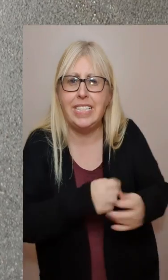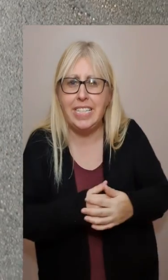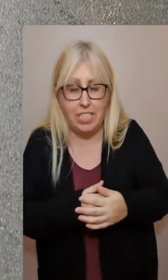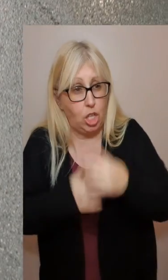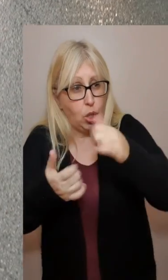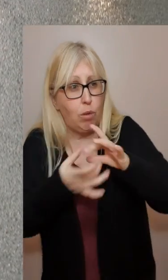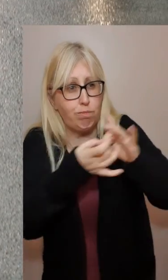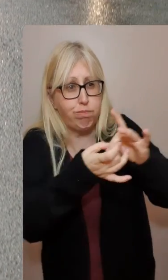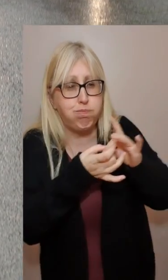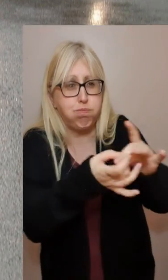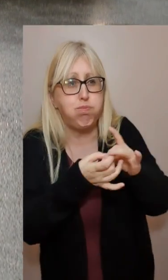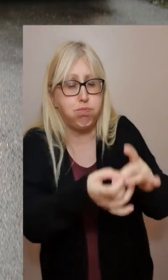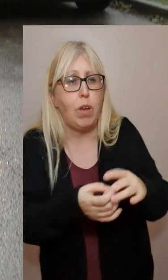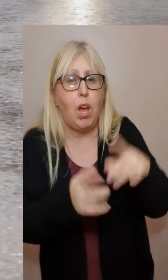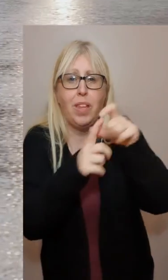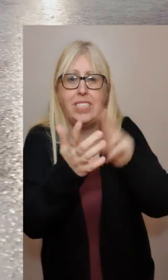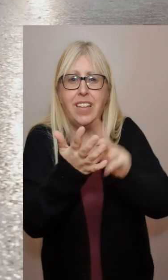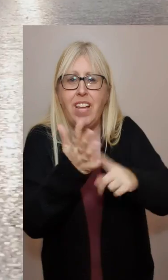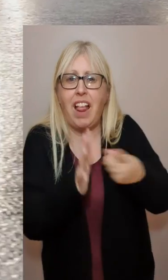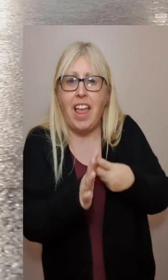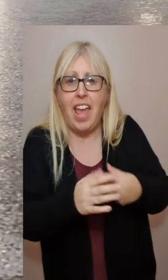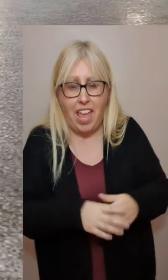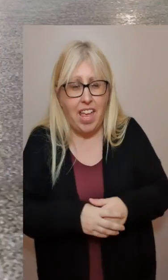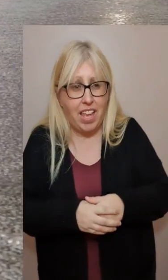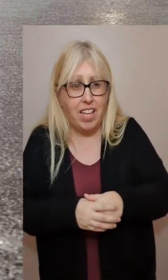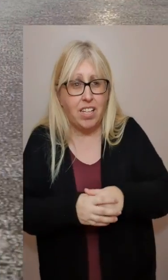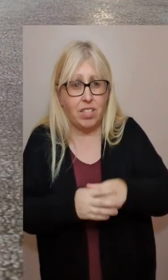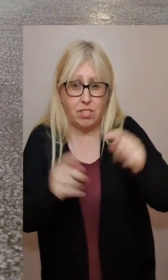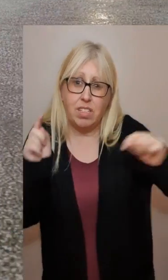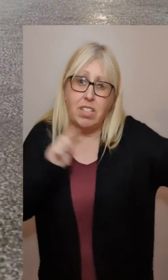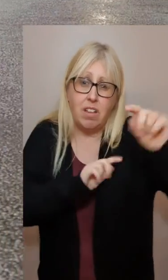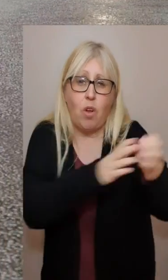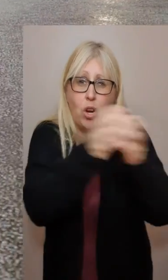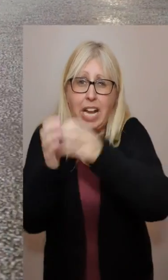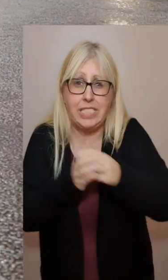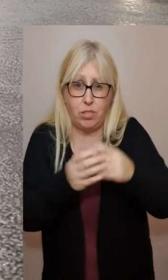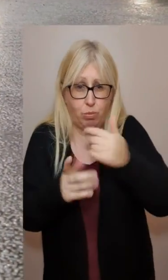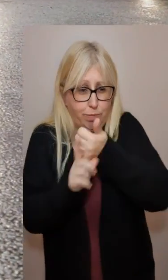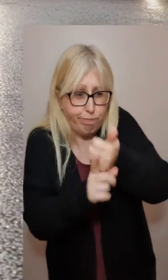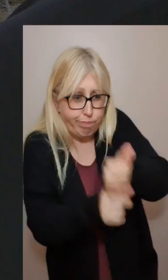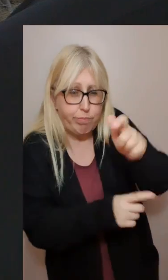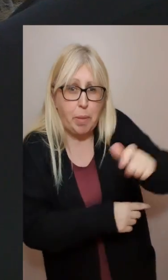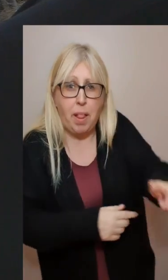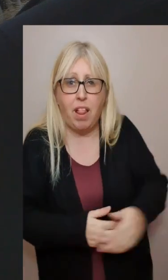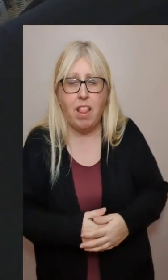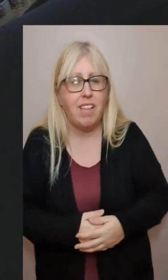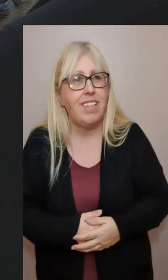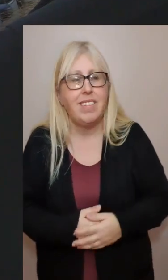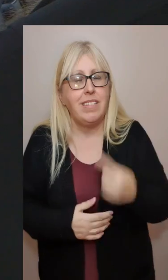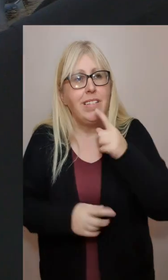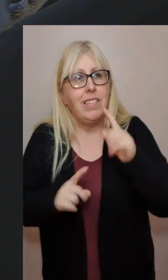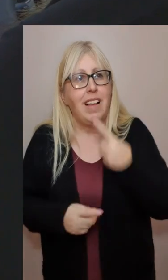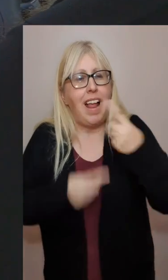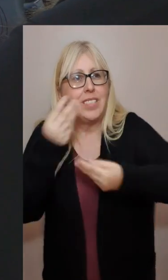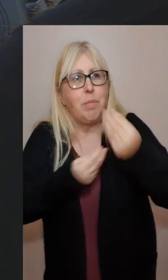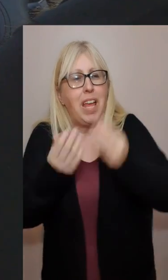good link with Driving Vehicle Licensing Authority. So between us, we're able to keep people driving. I can't put into words really the feeling that you get